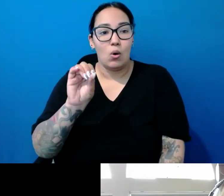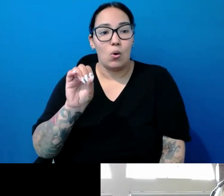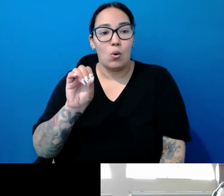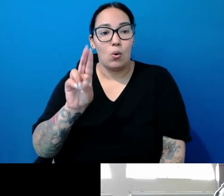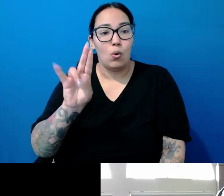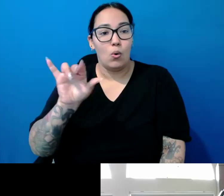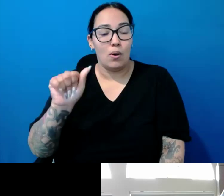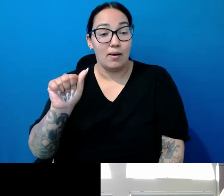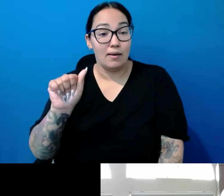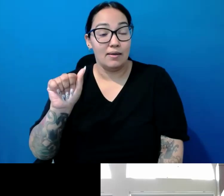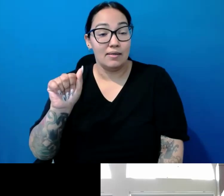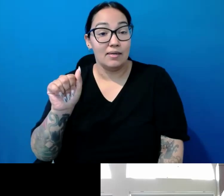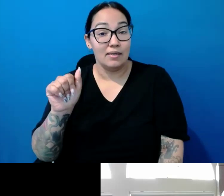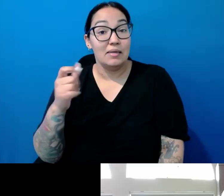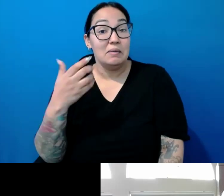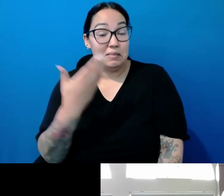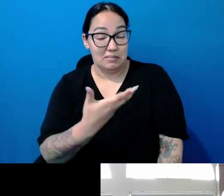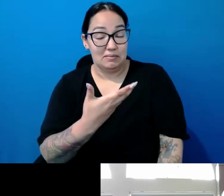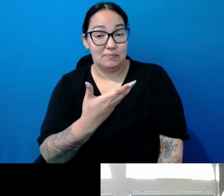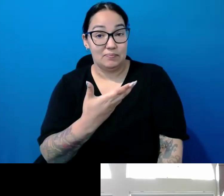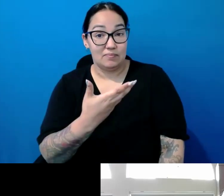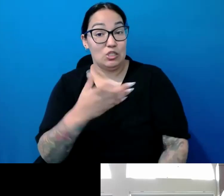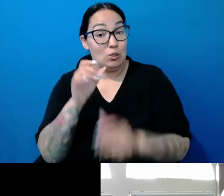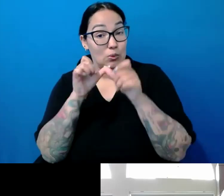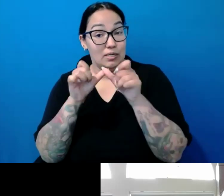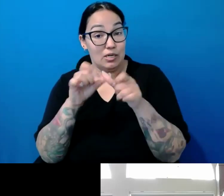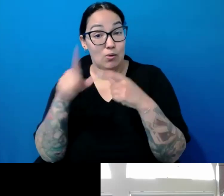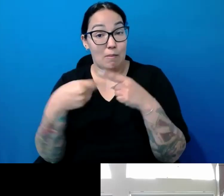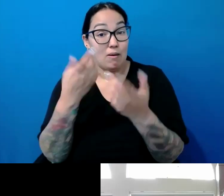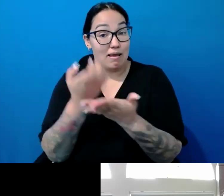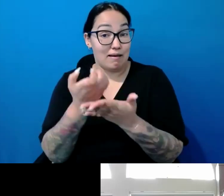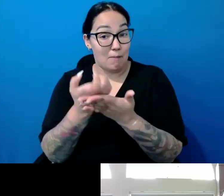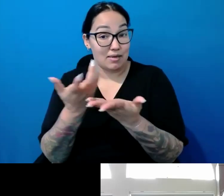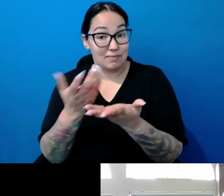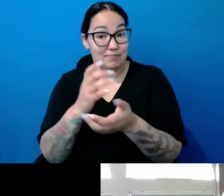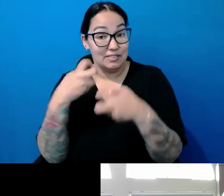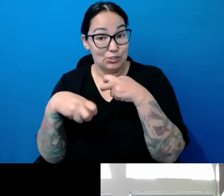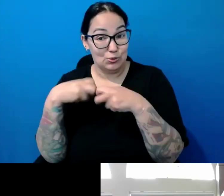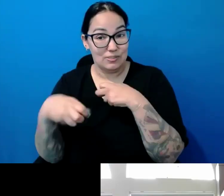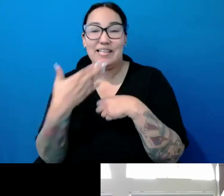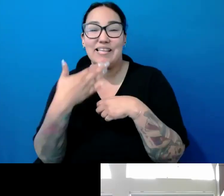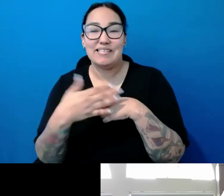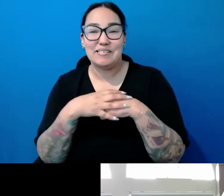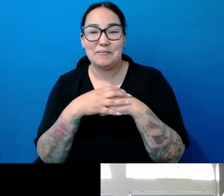and she's going to carry on about economic issues. Thanks.